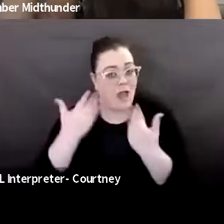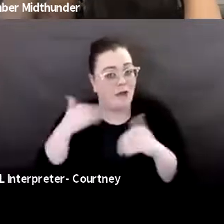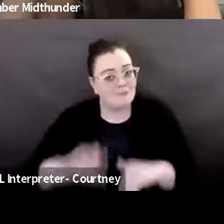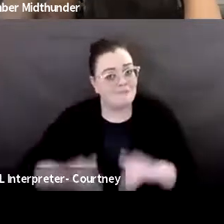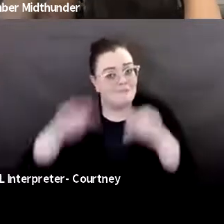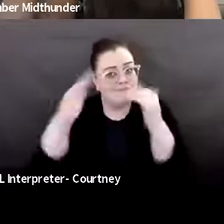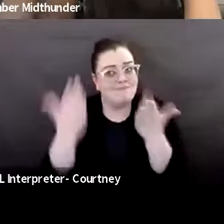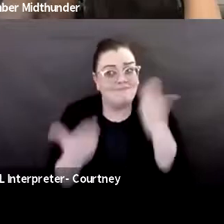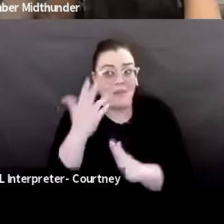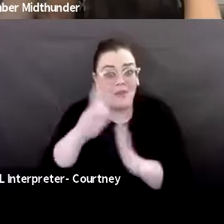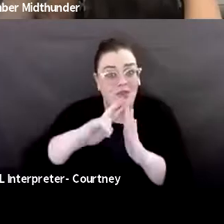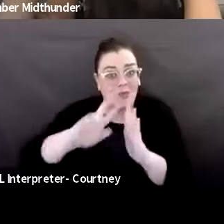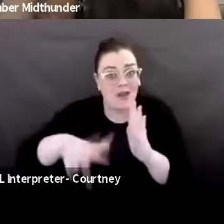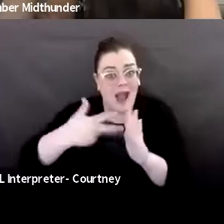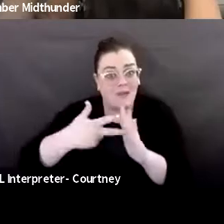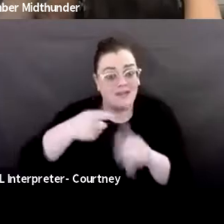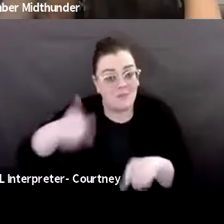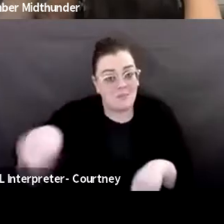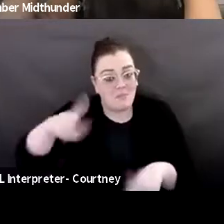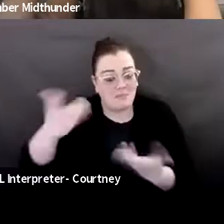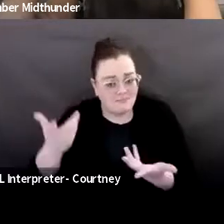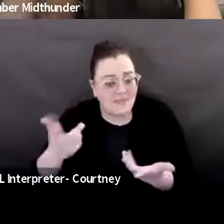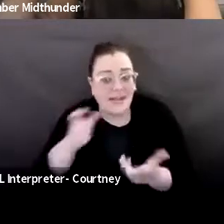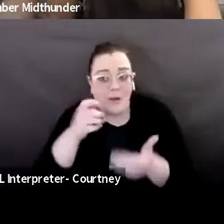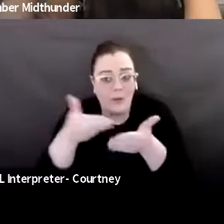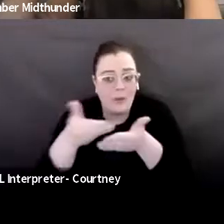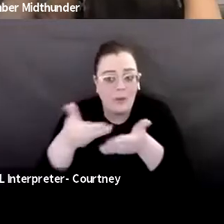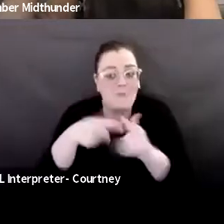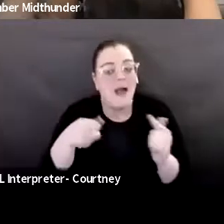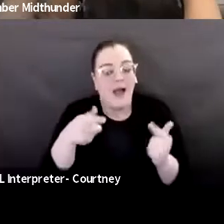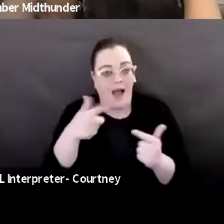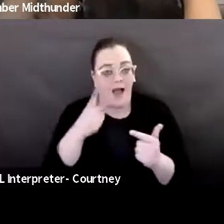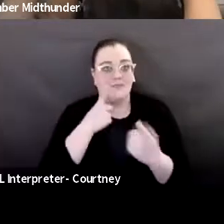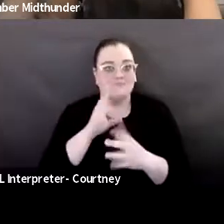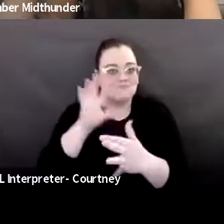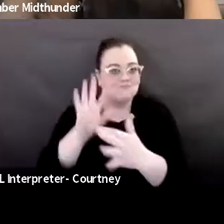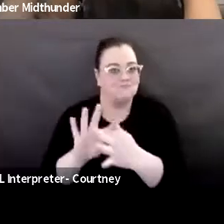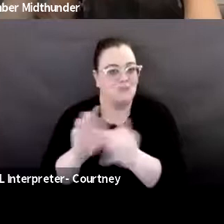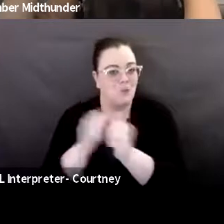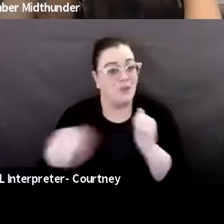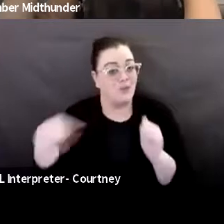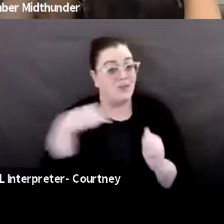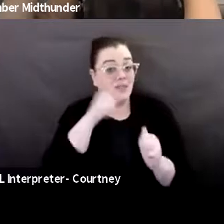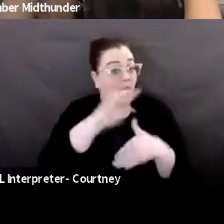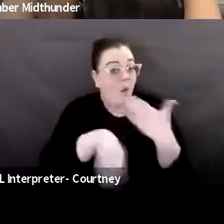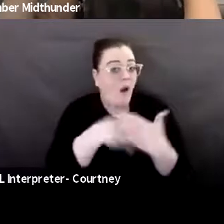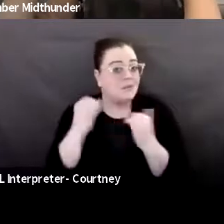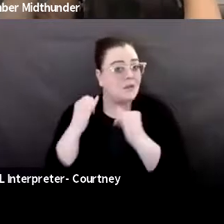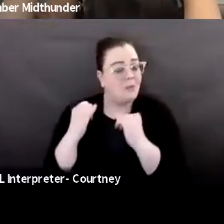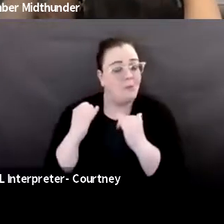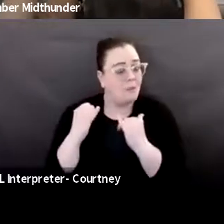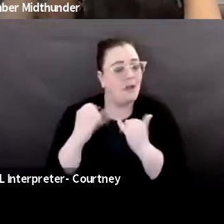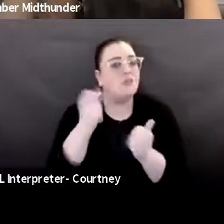you know, from where they all are in Tahlequah. But not everyone is that lucky. So for all of those of you that are out there that